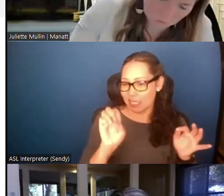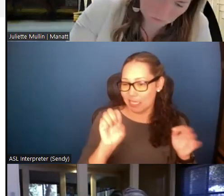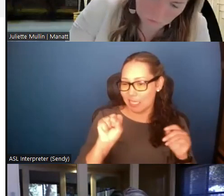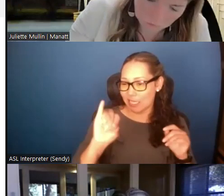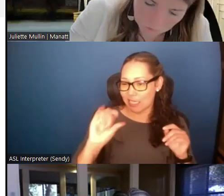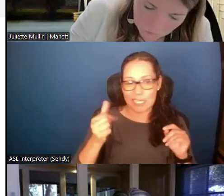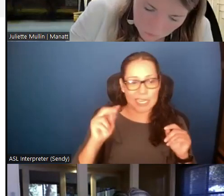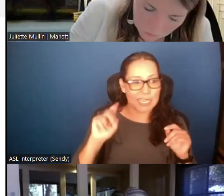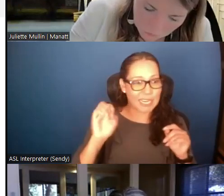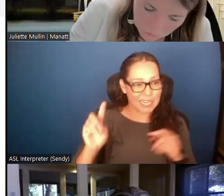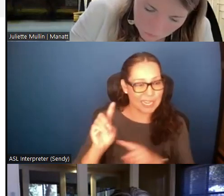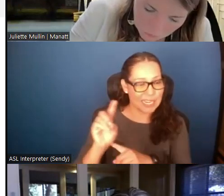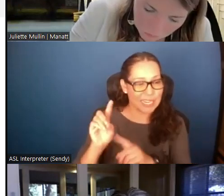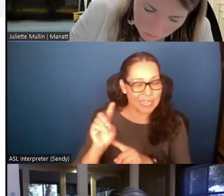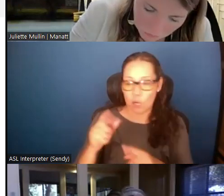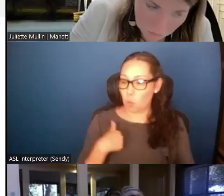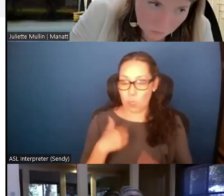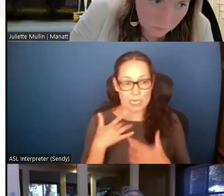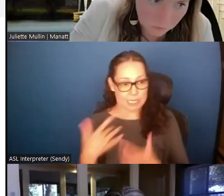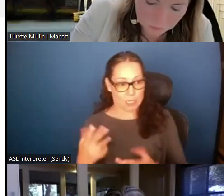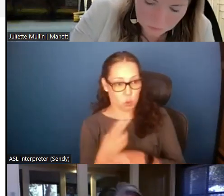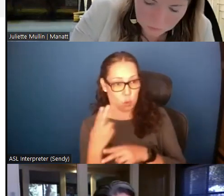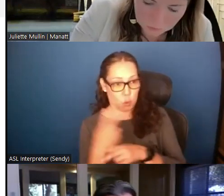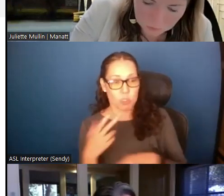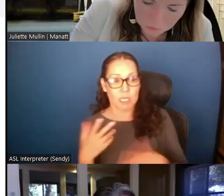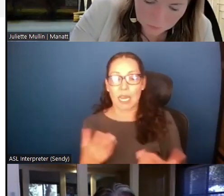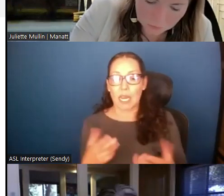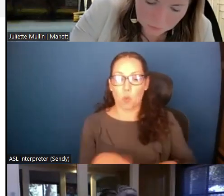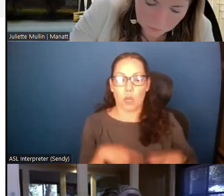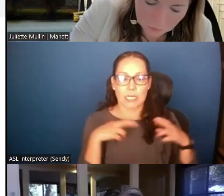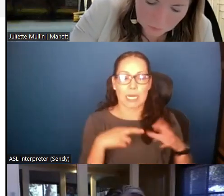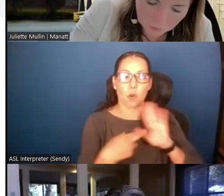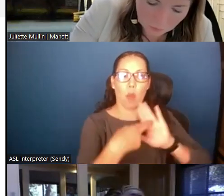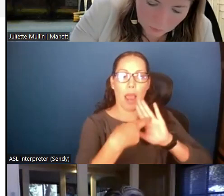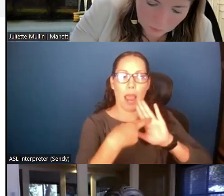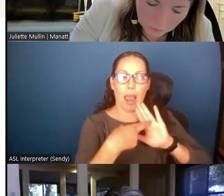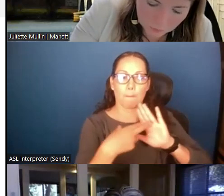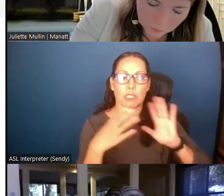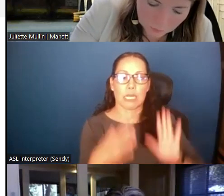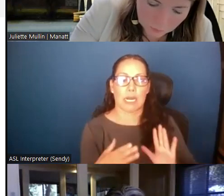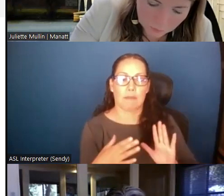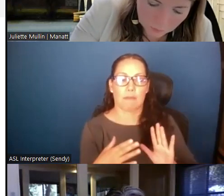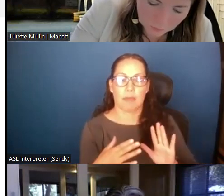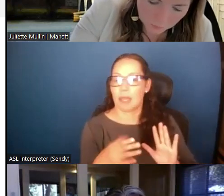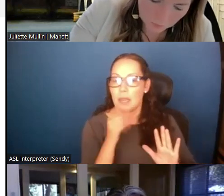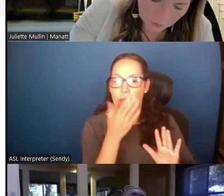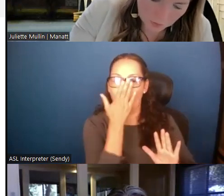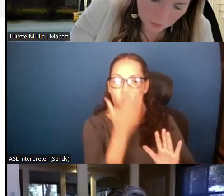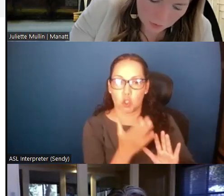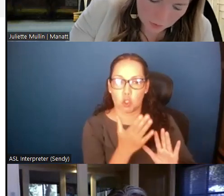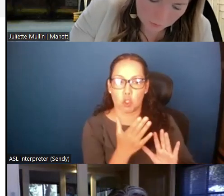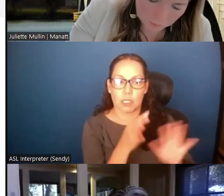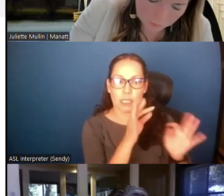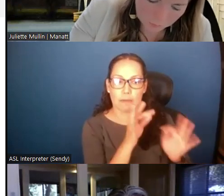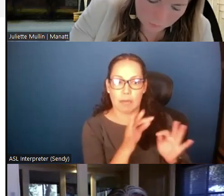We usually uses the term, resident representative, and even though it's not very well defined legally, it's, I